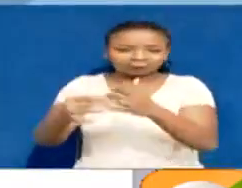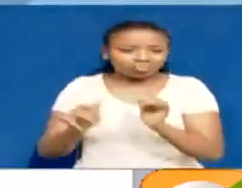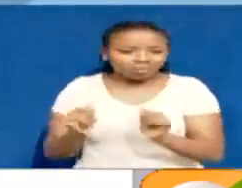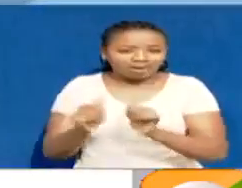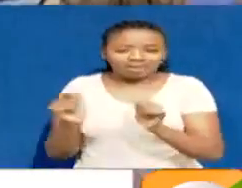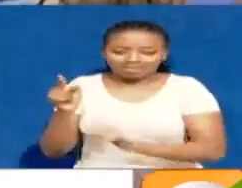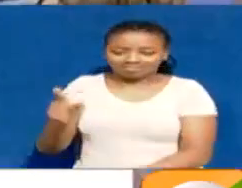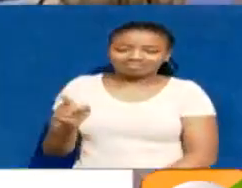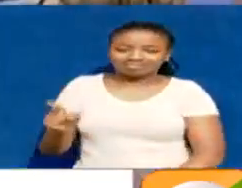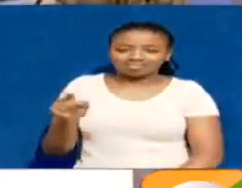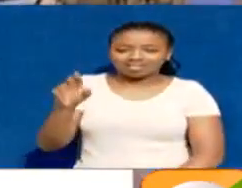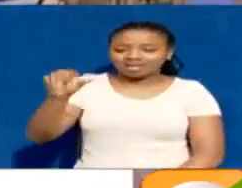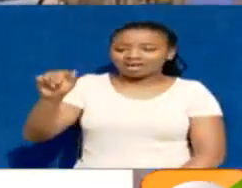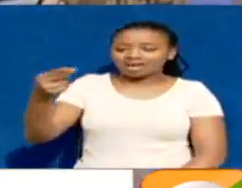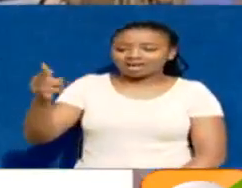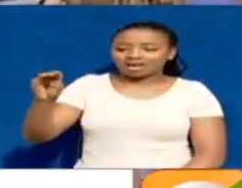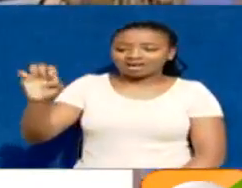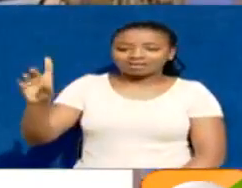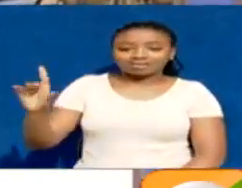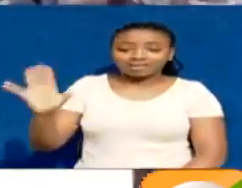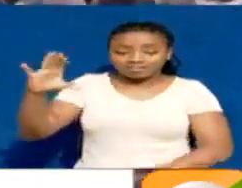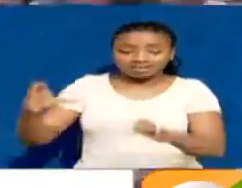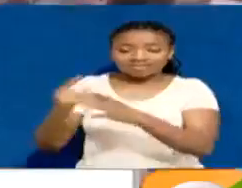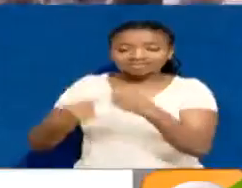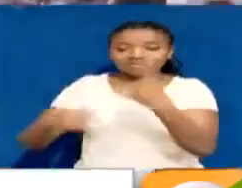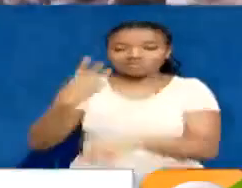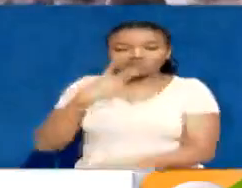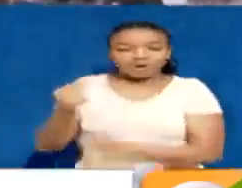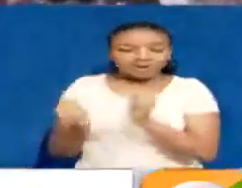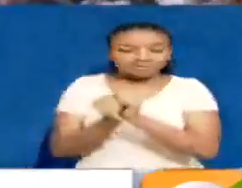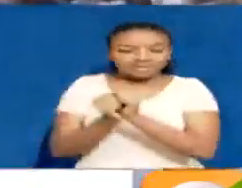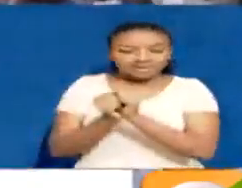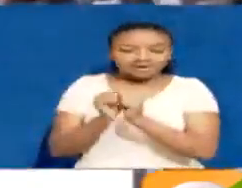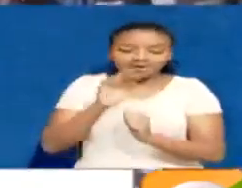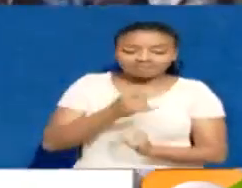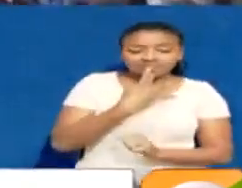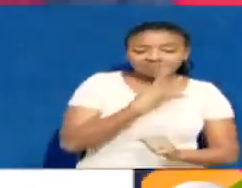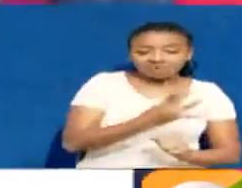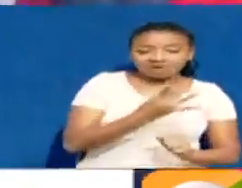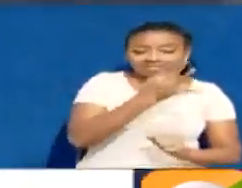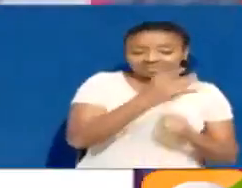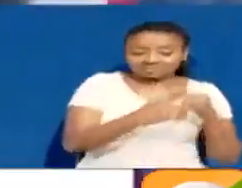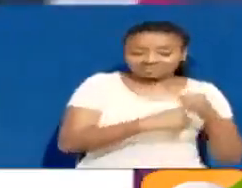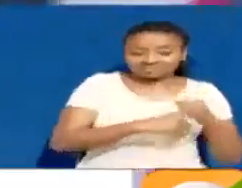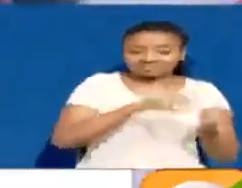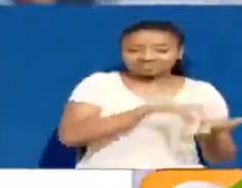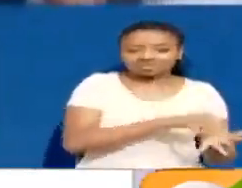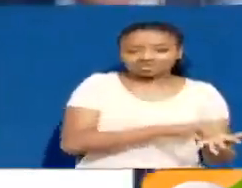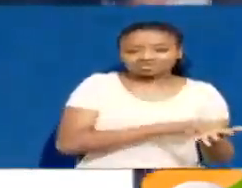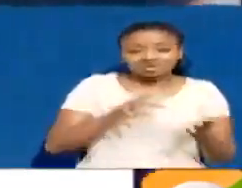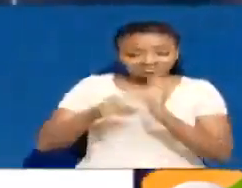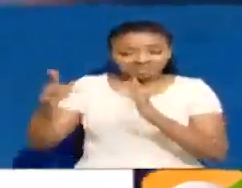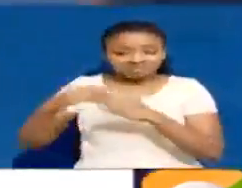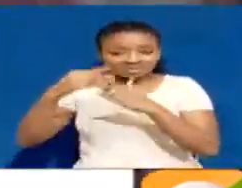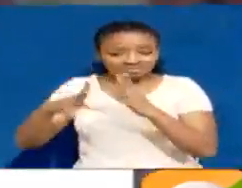Now, the election board said on Saturday, Abiy's Prosperity Party won 410 out of the 436 seats, giving him another five-year